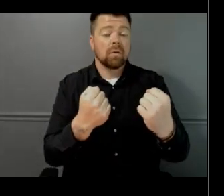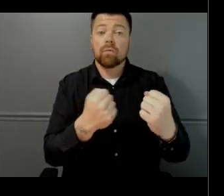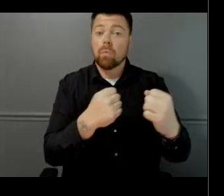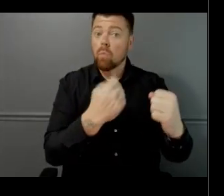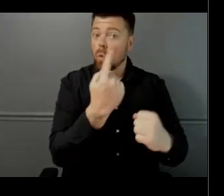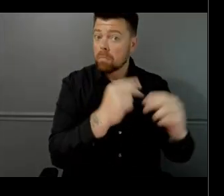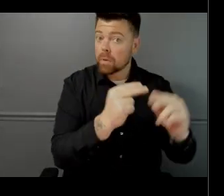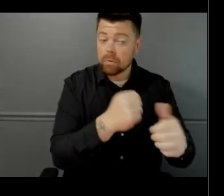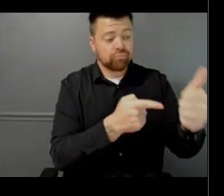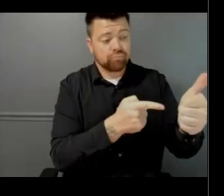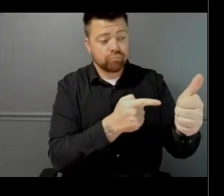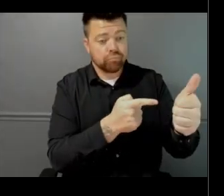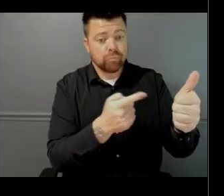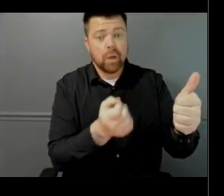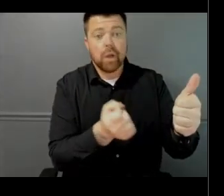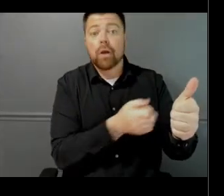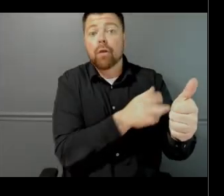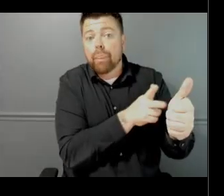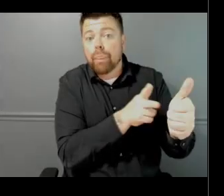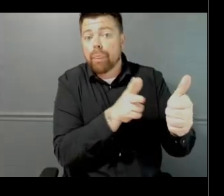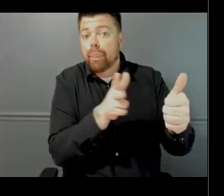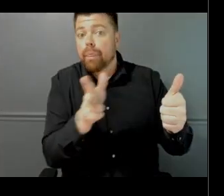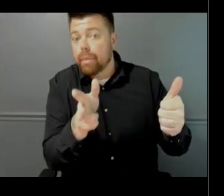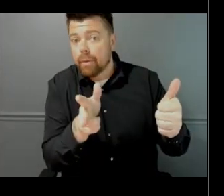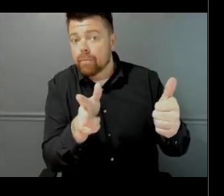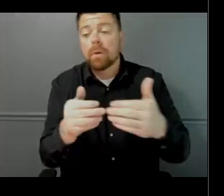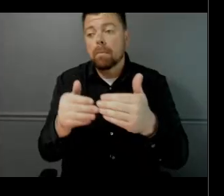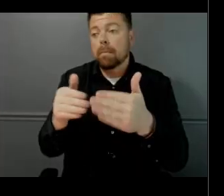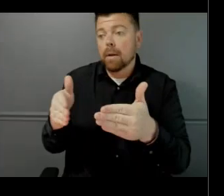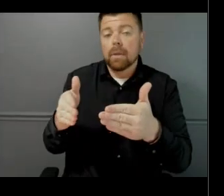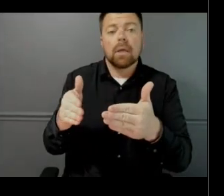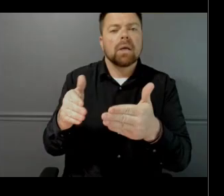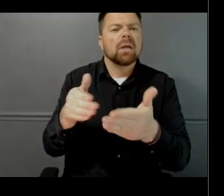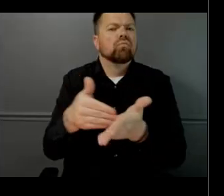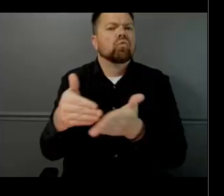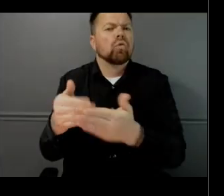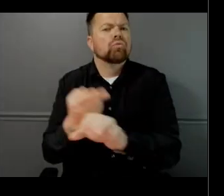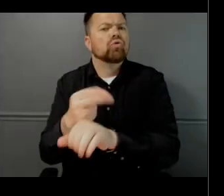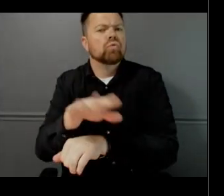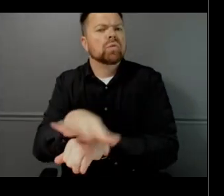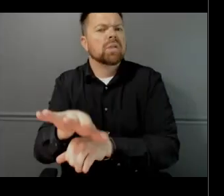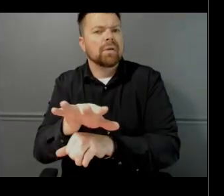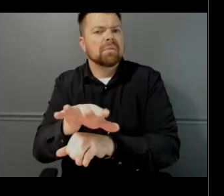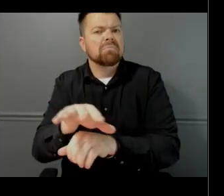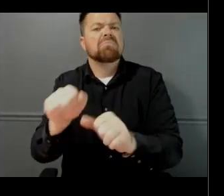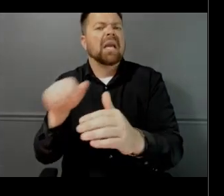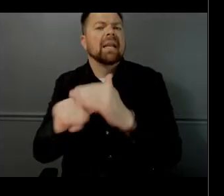building to reach public and common use spaces.